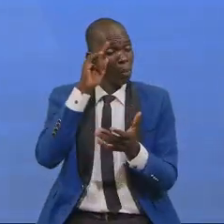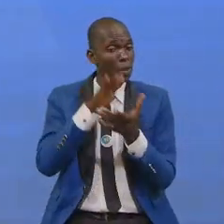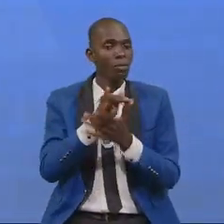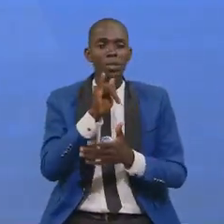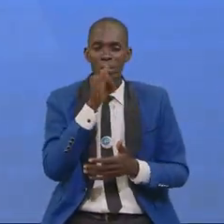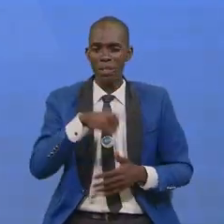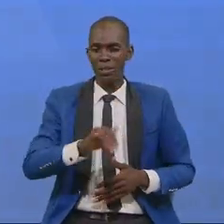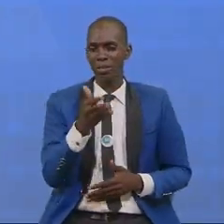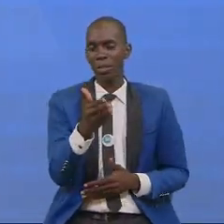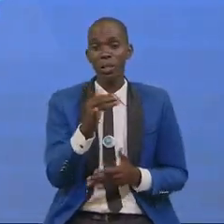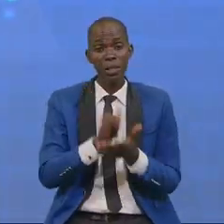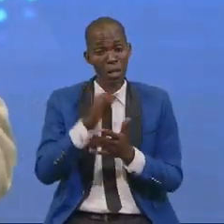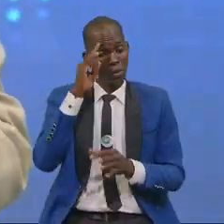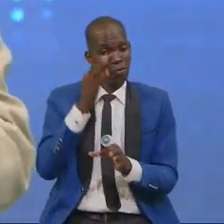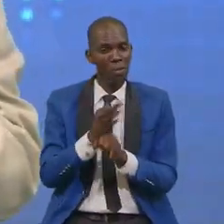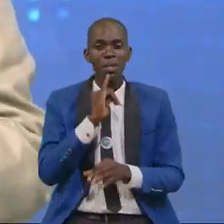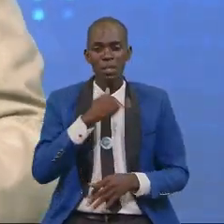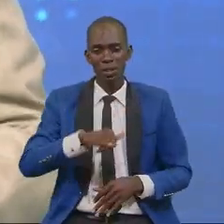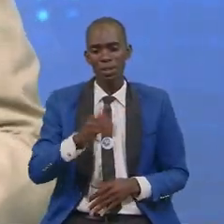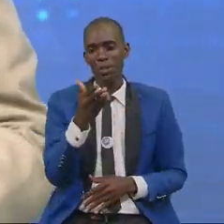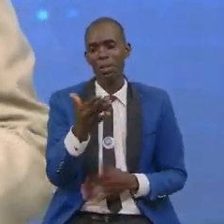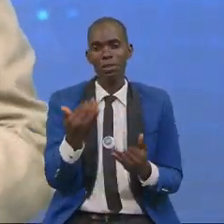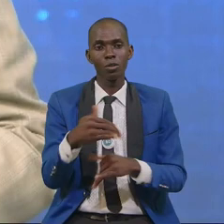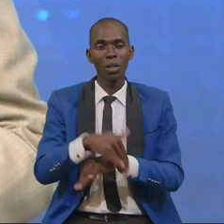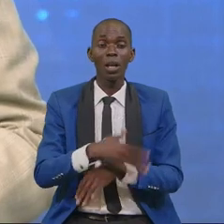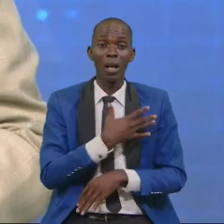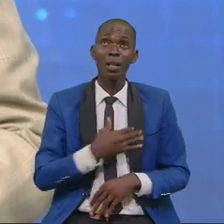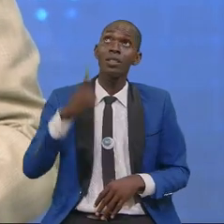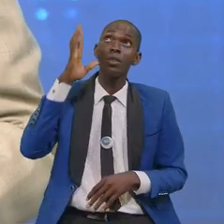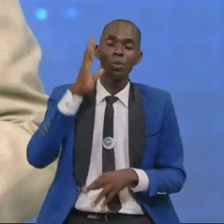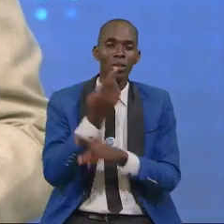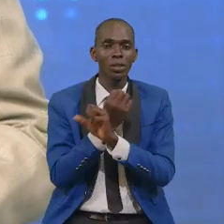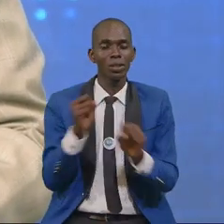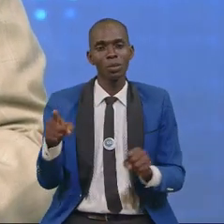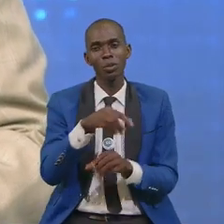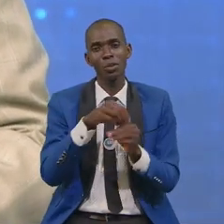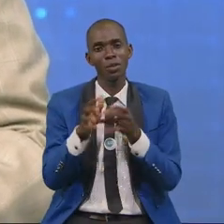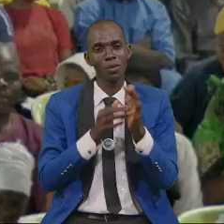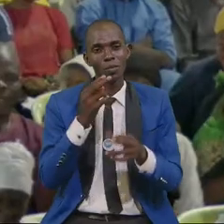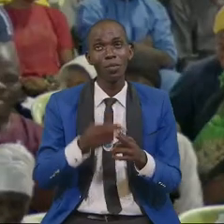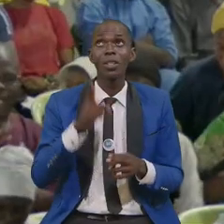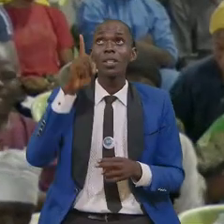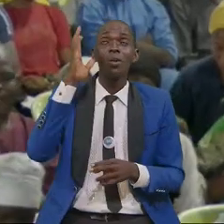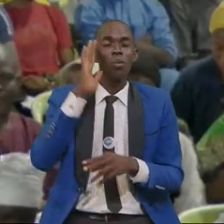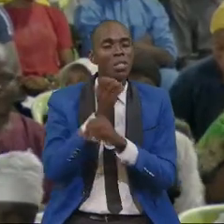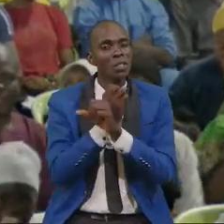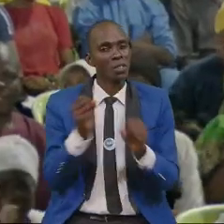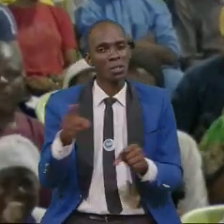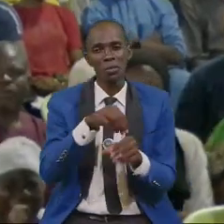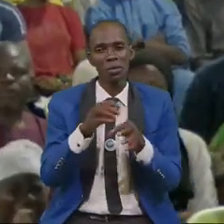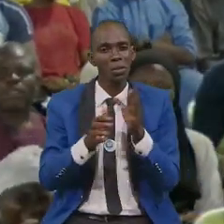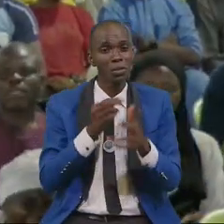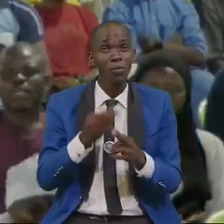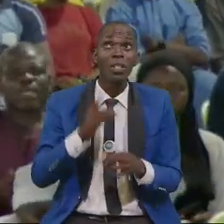That faith is there tonight. And he will redeem you. it will save you. It will forgive